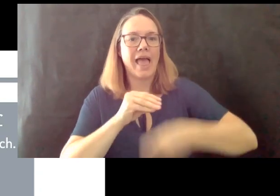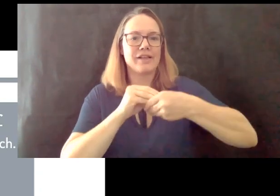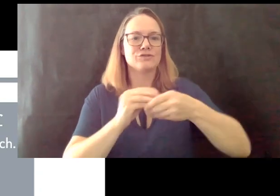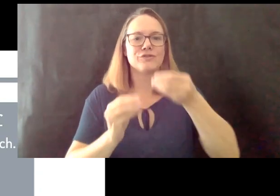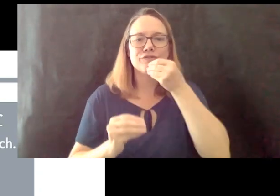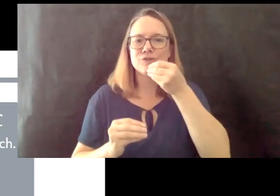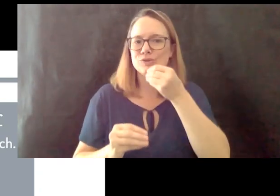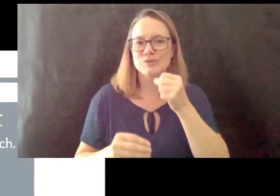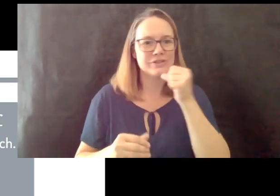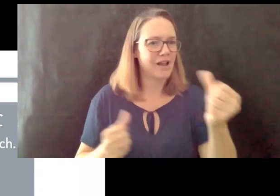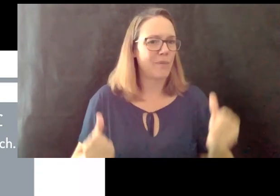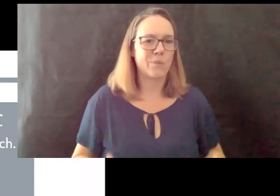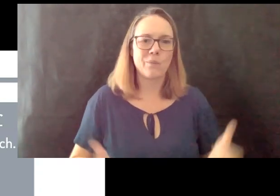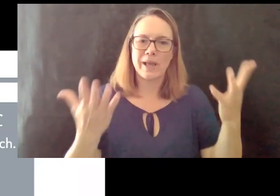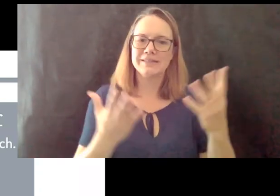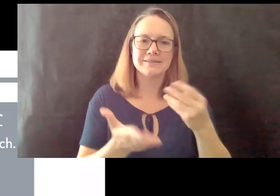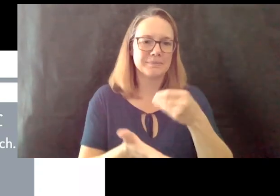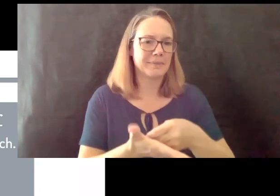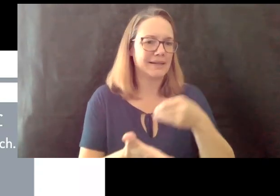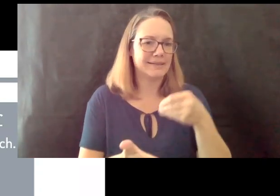on unnecessary items.